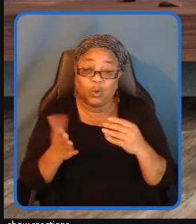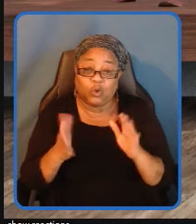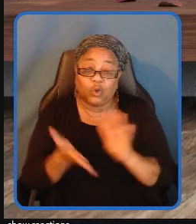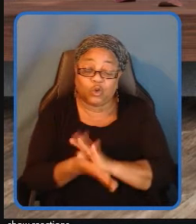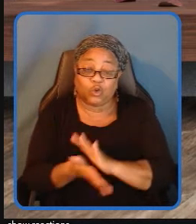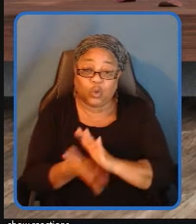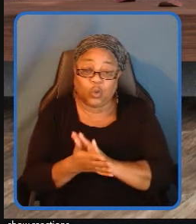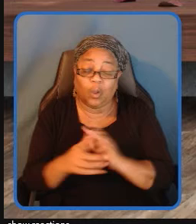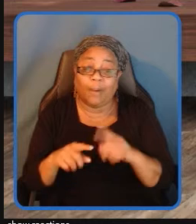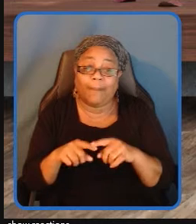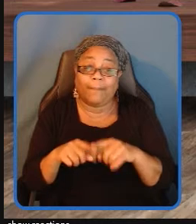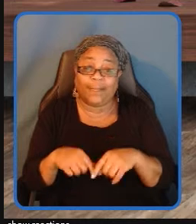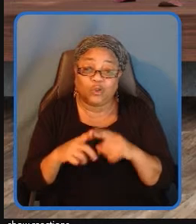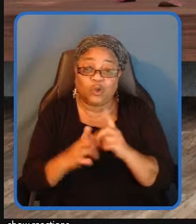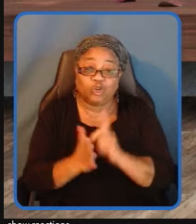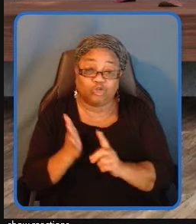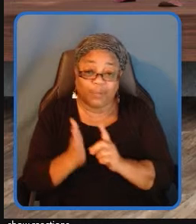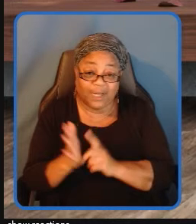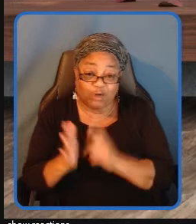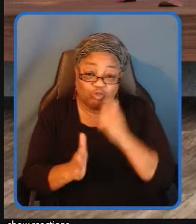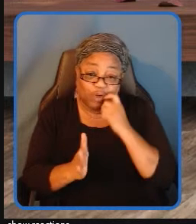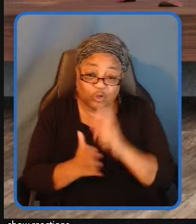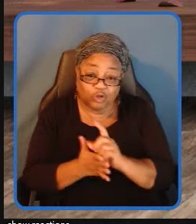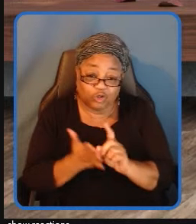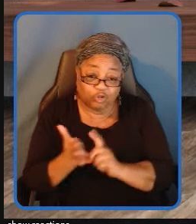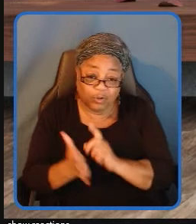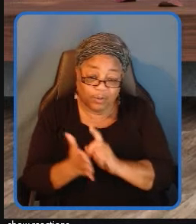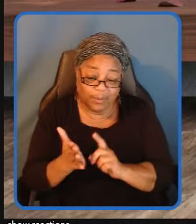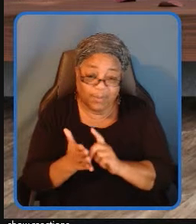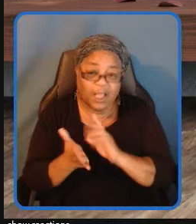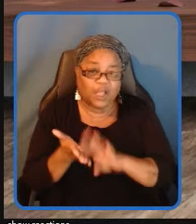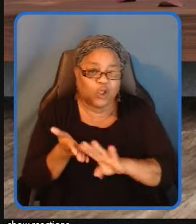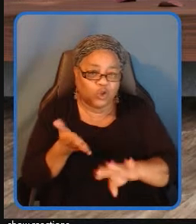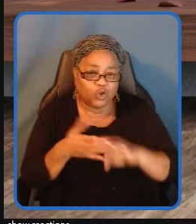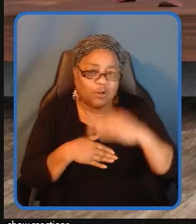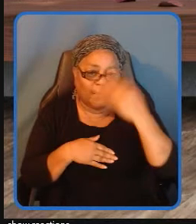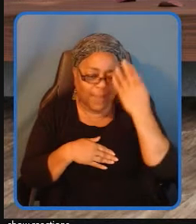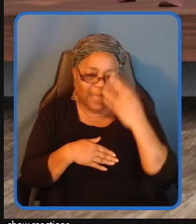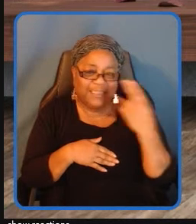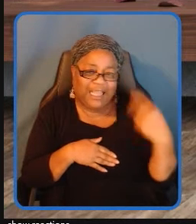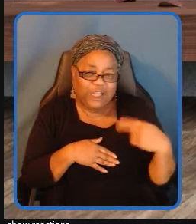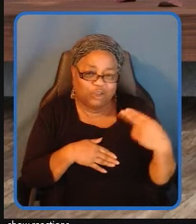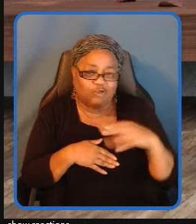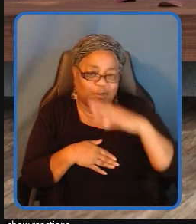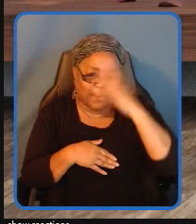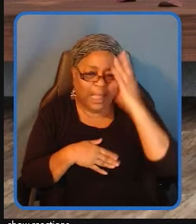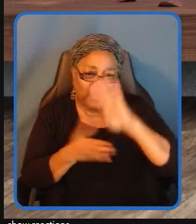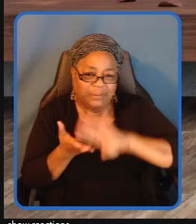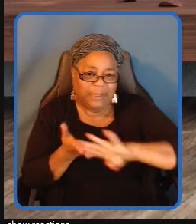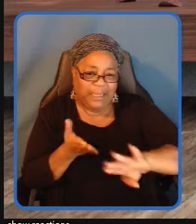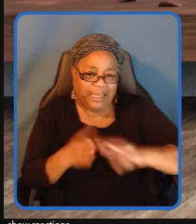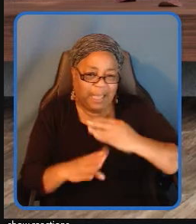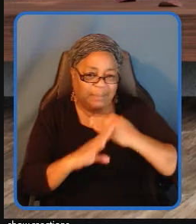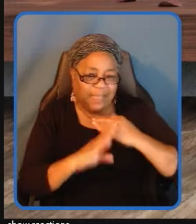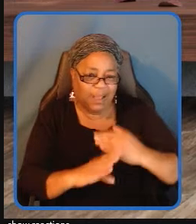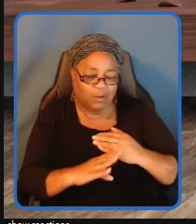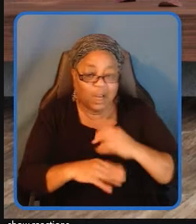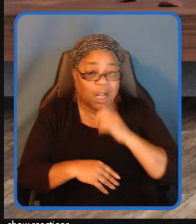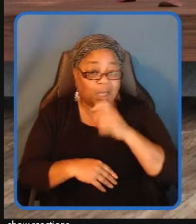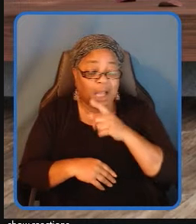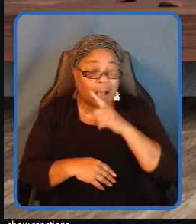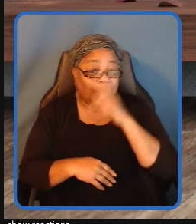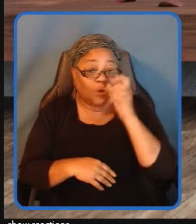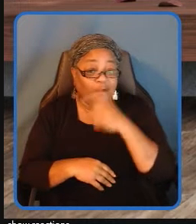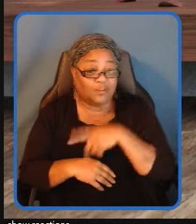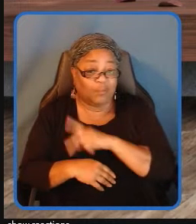on racial discrimination, based on the exclusion of blacks, the history of blacks being kept out, not because of personal animus, but because